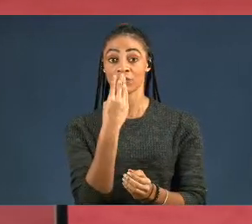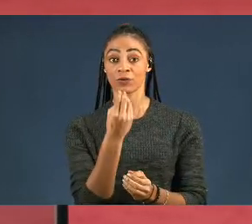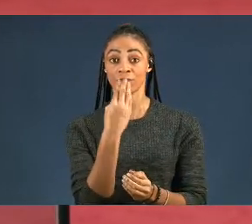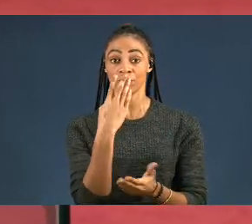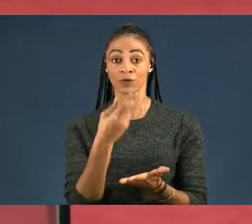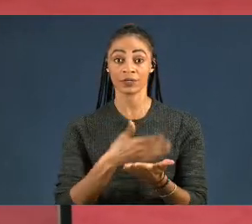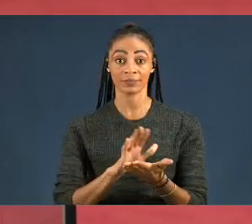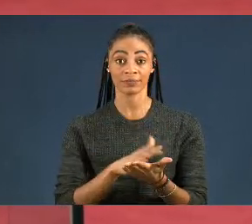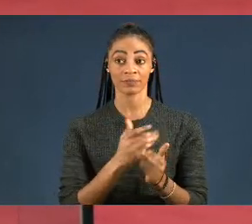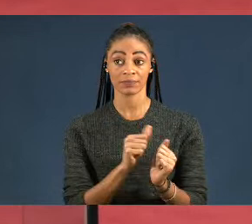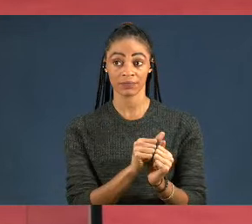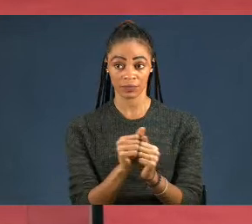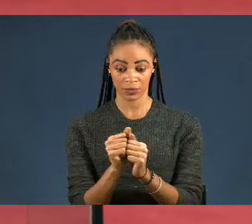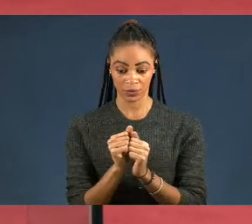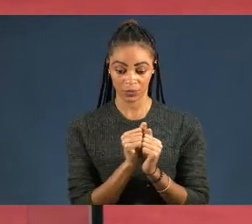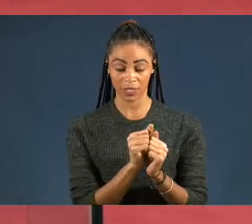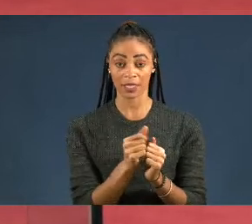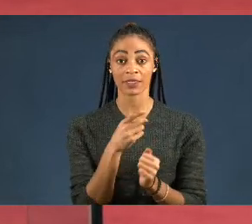prepare for that meal.